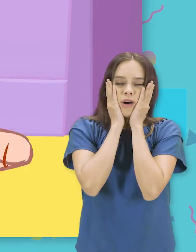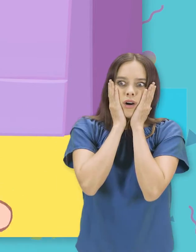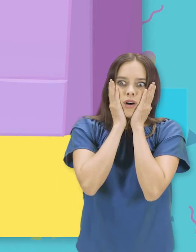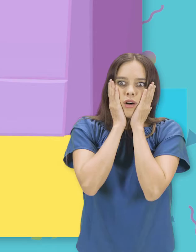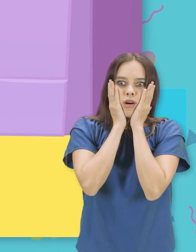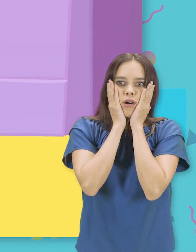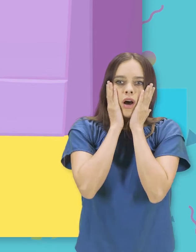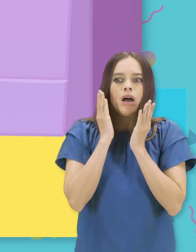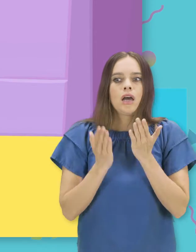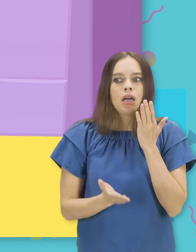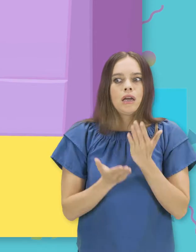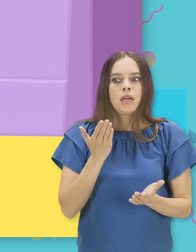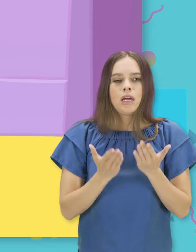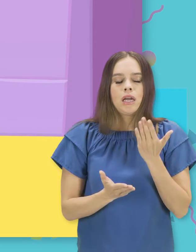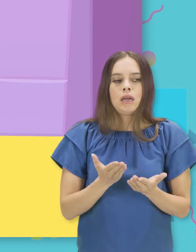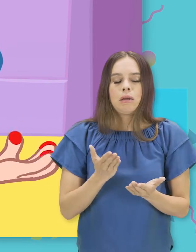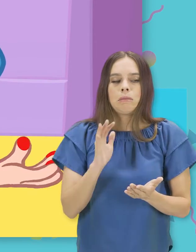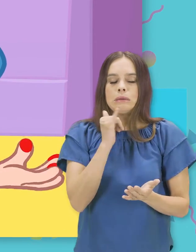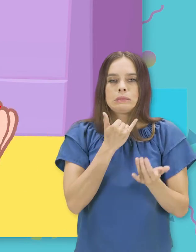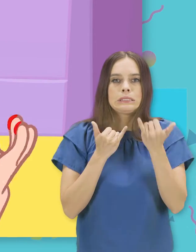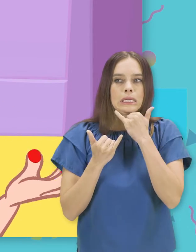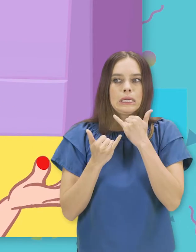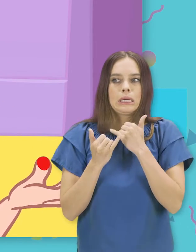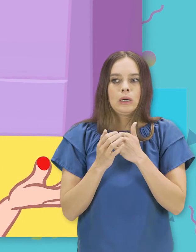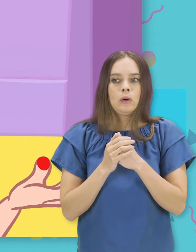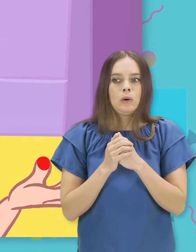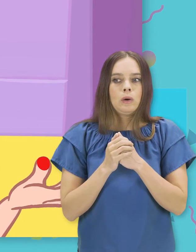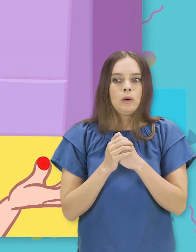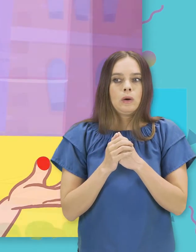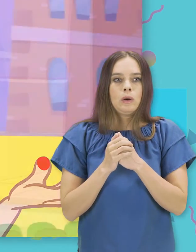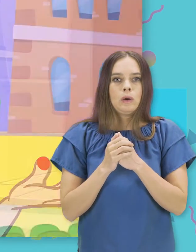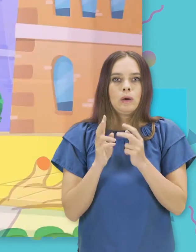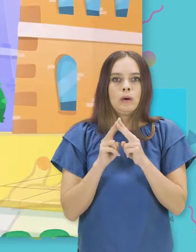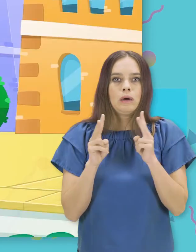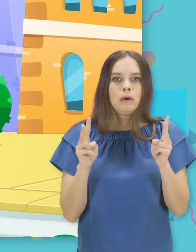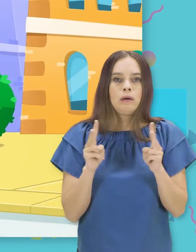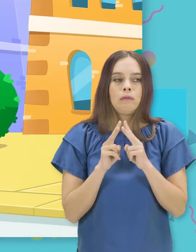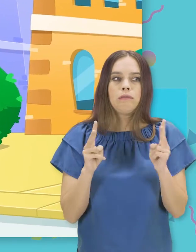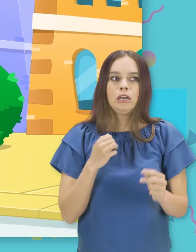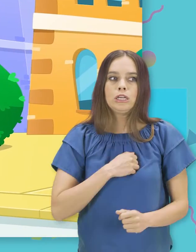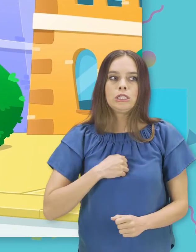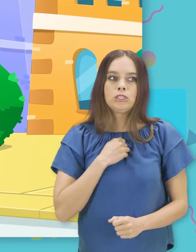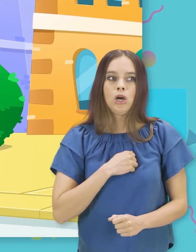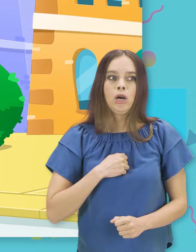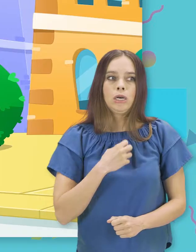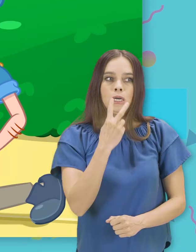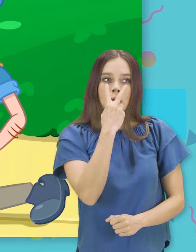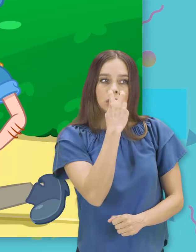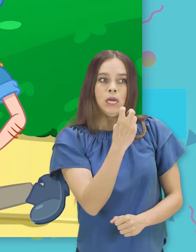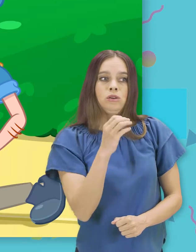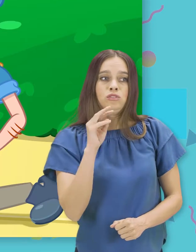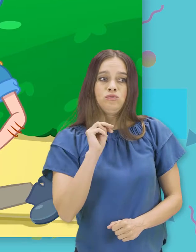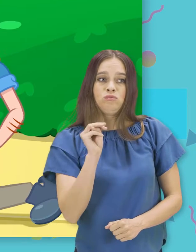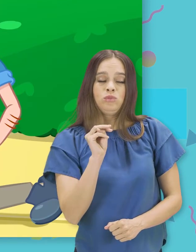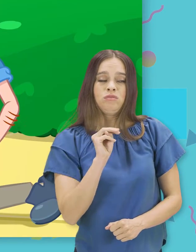Uh-oh. I might have made a slight mistake. I'm very sorry I doubted you,